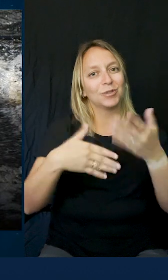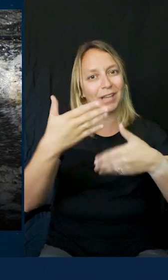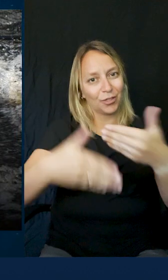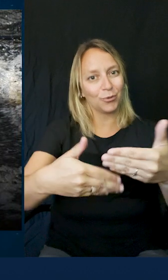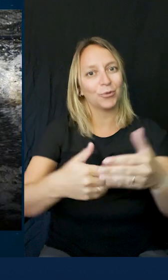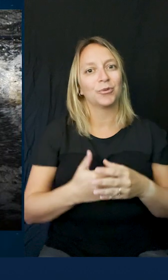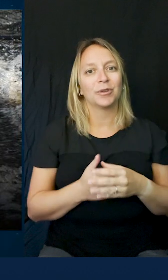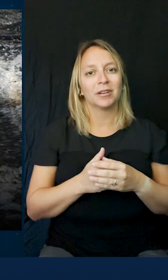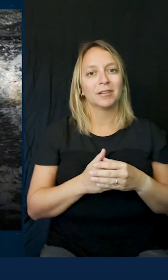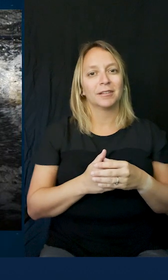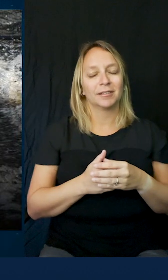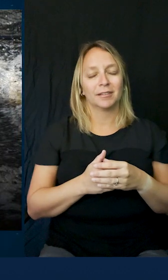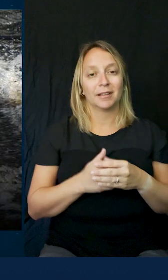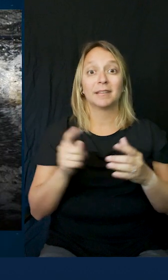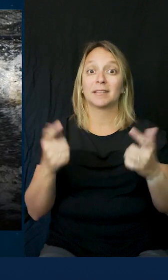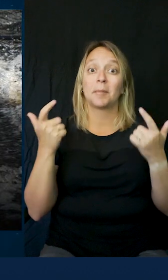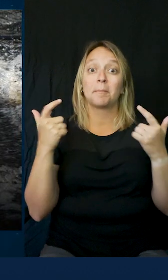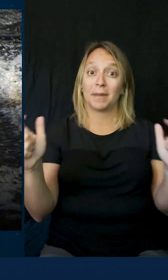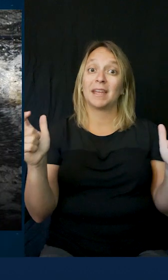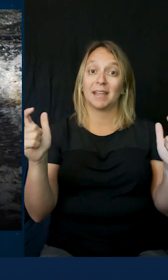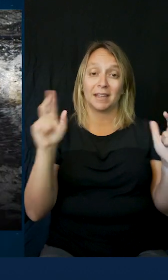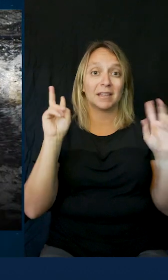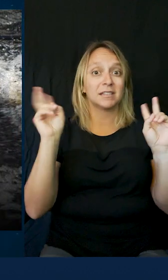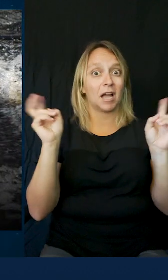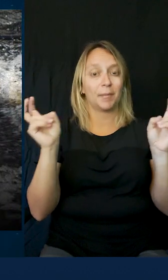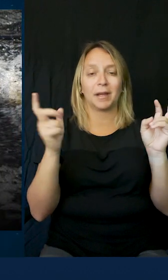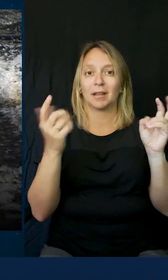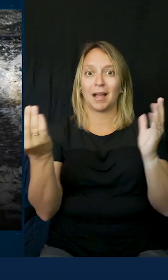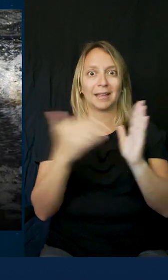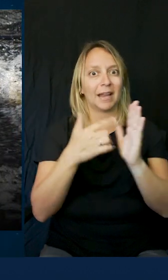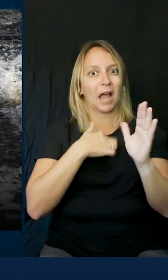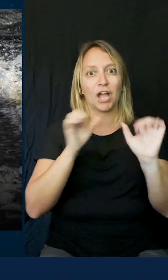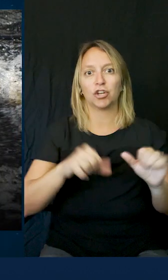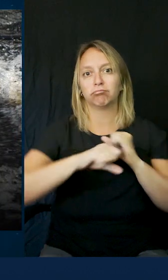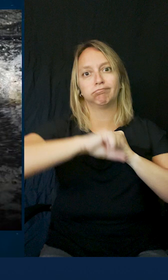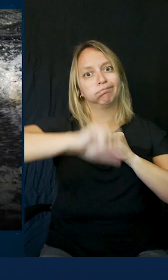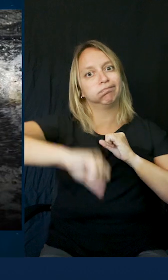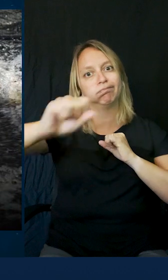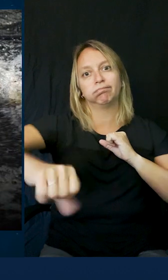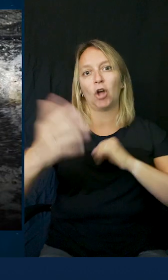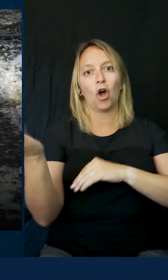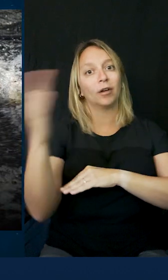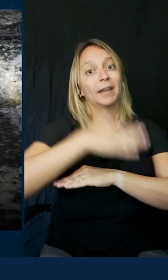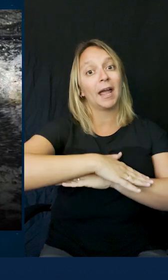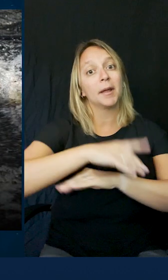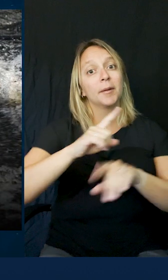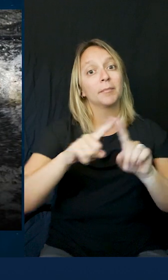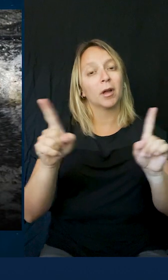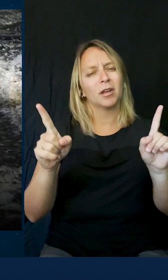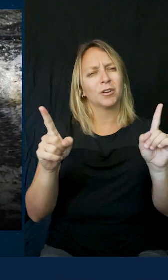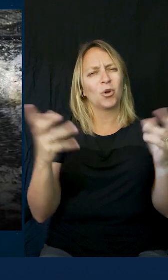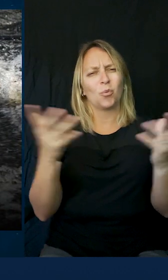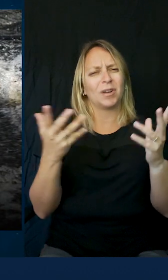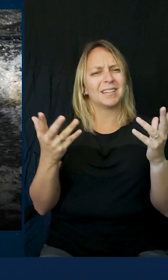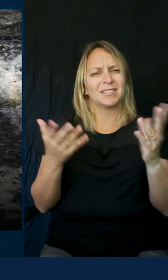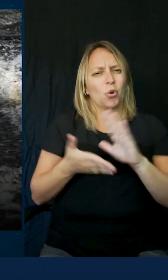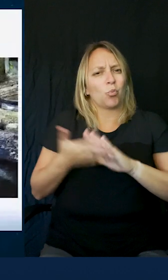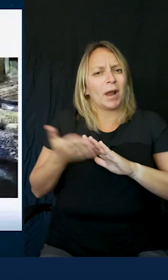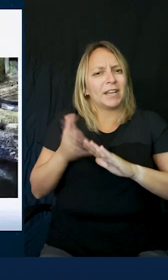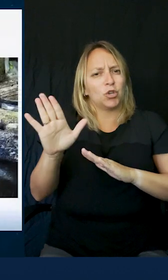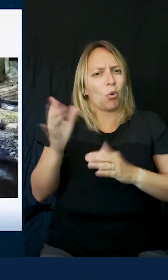this big topic really fast that I could talk about all day, which is, what does driving your car have to do with